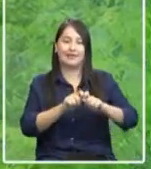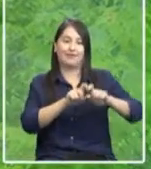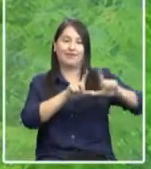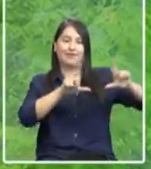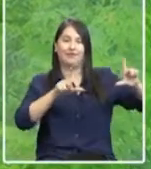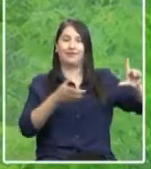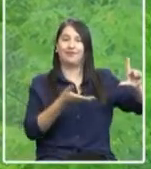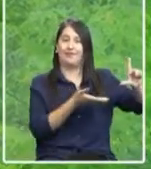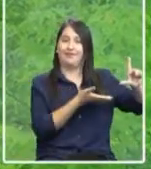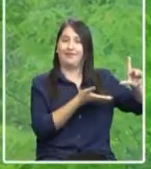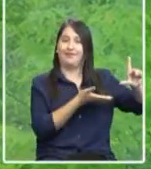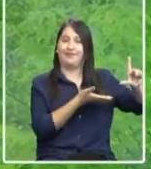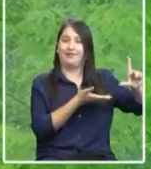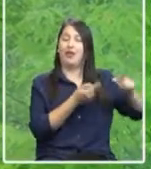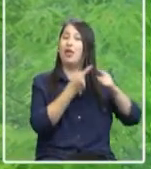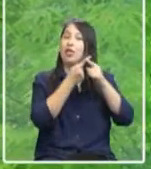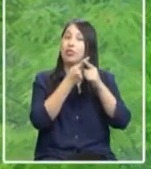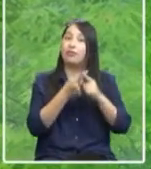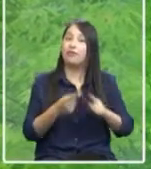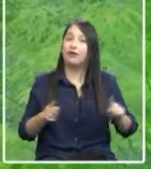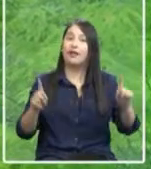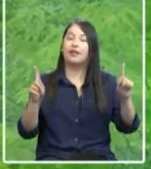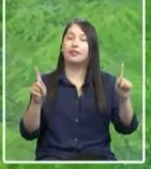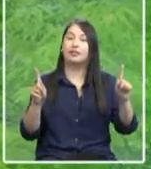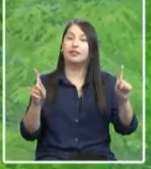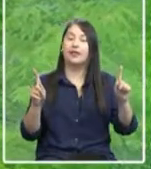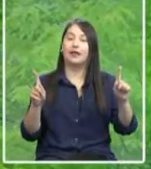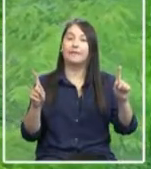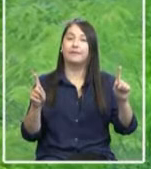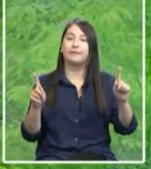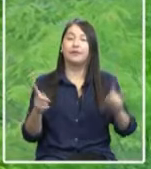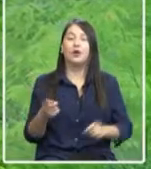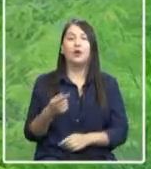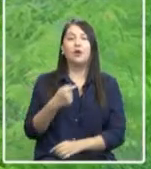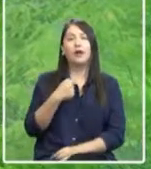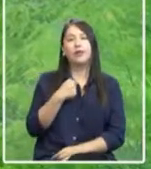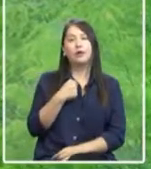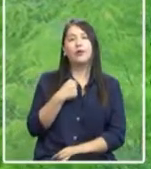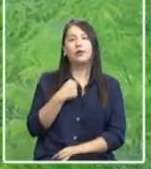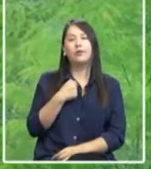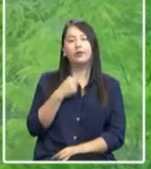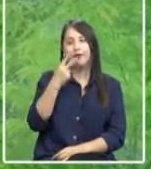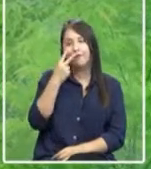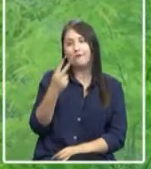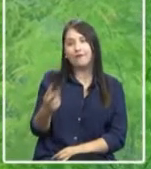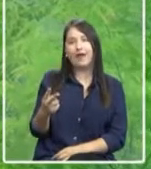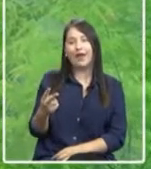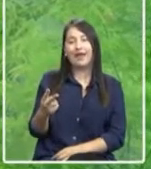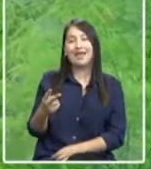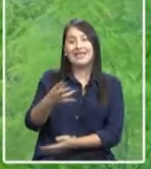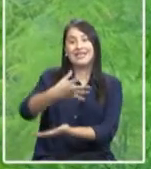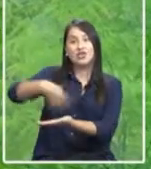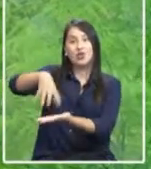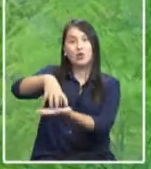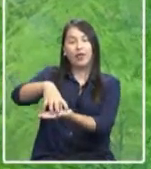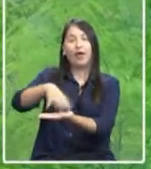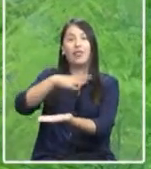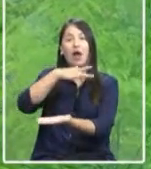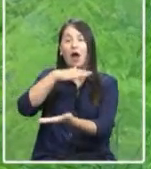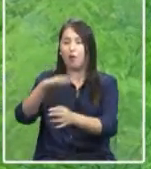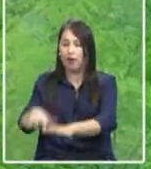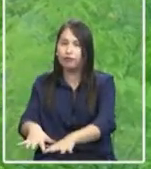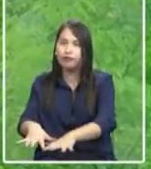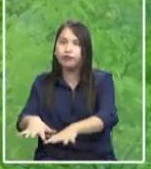and suddenly you're paddling a boat down what was a street just 2 days before. And to